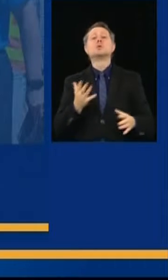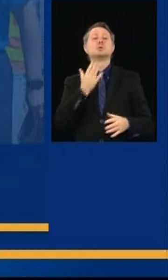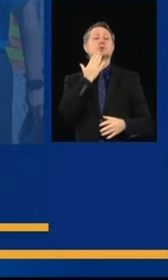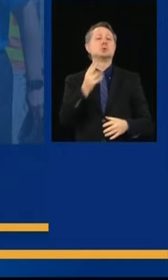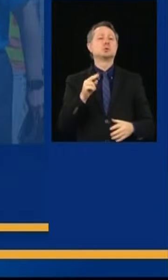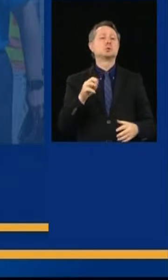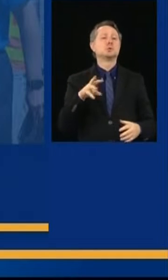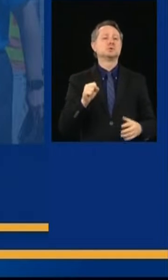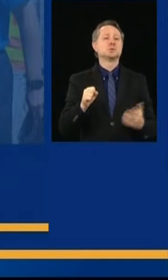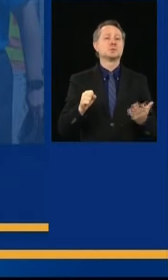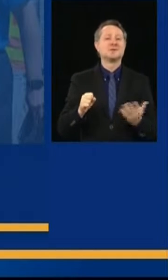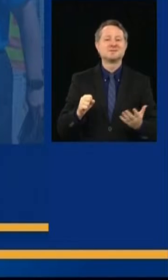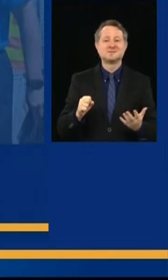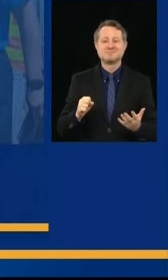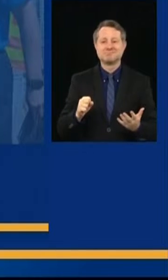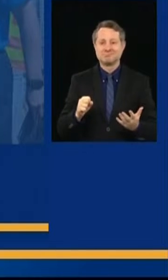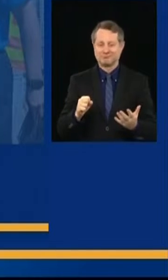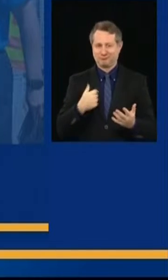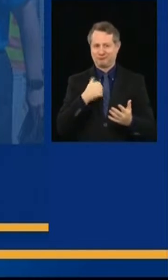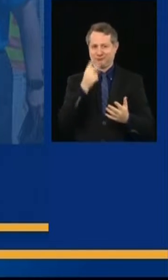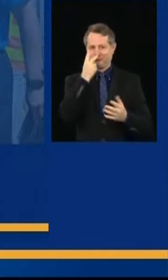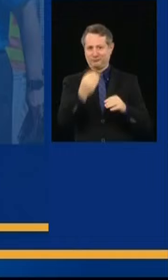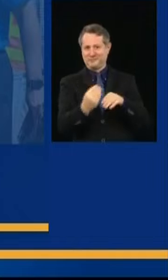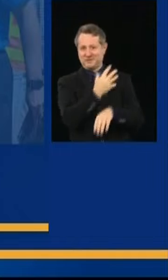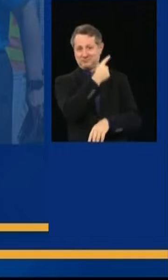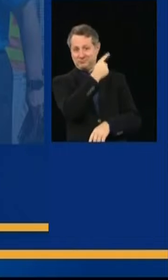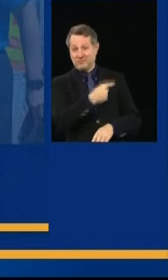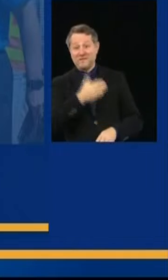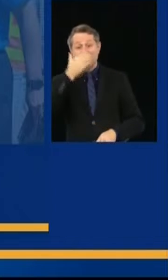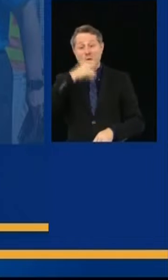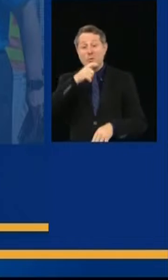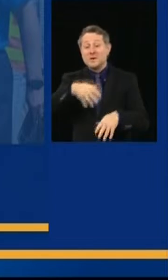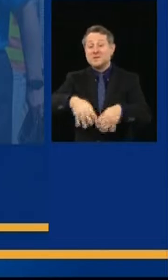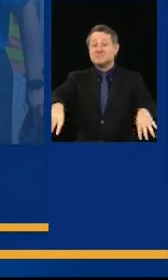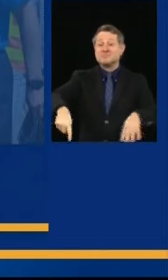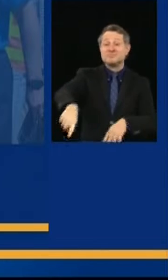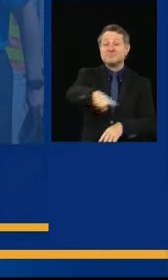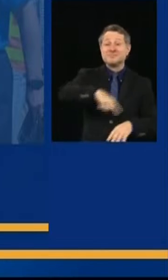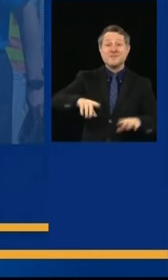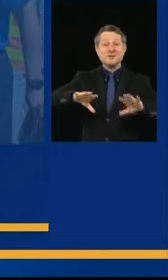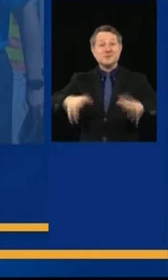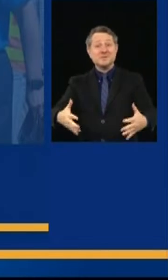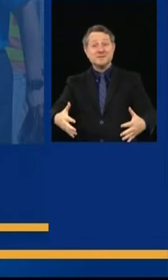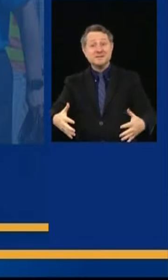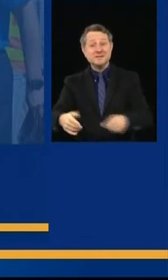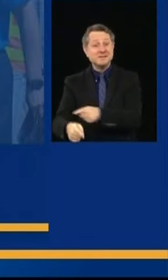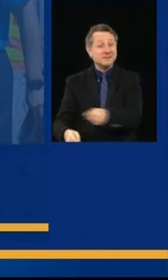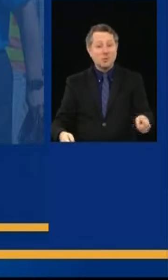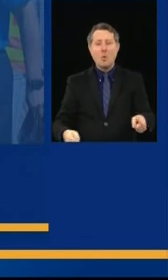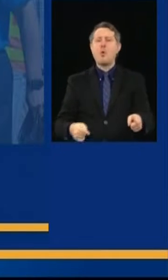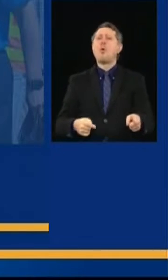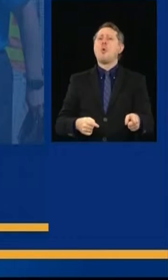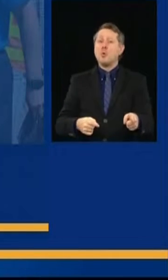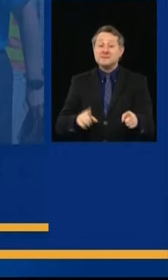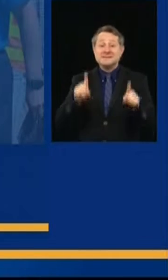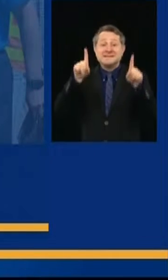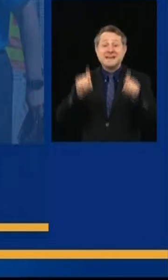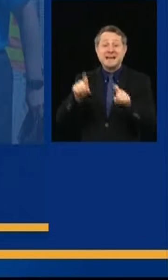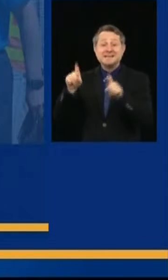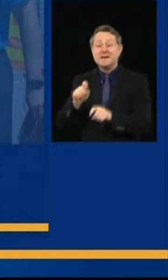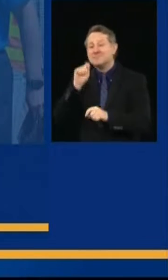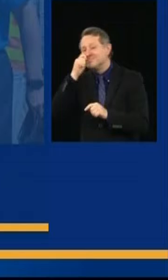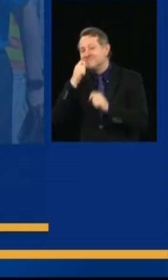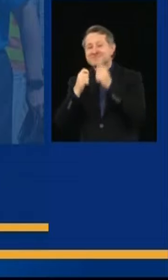been the frontline workers are testing at lower